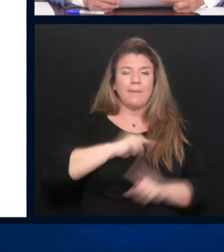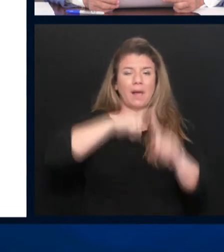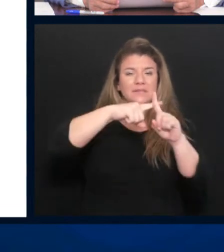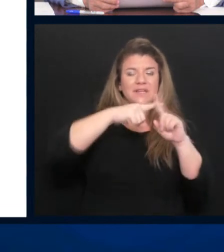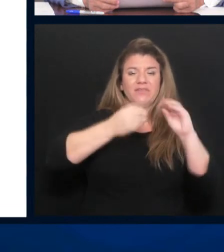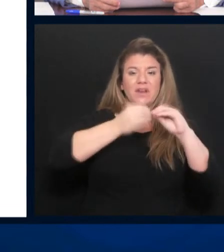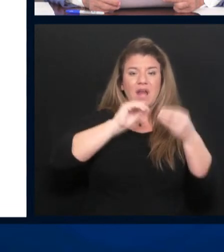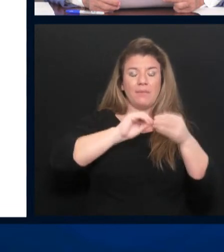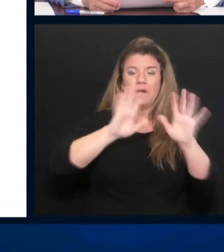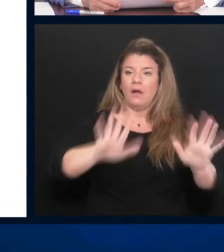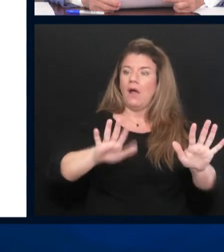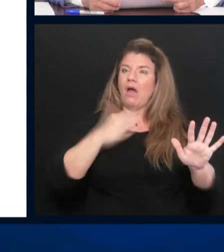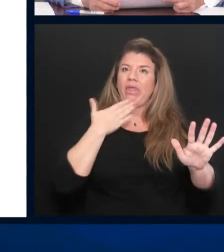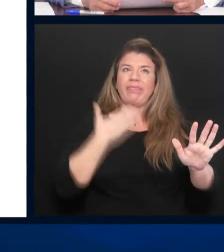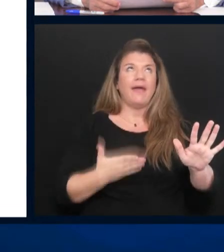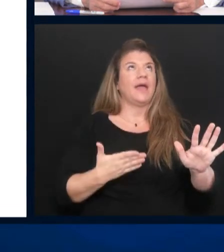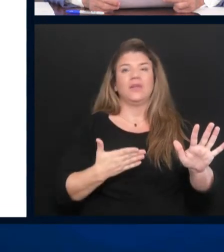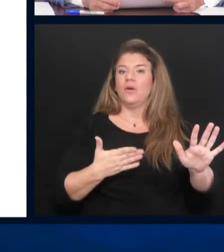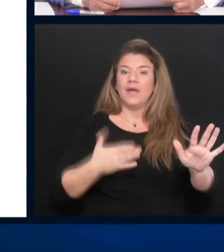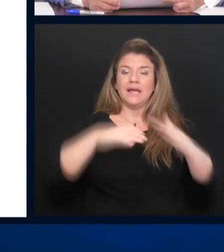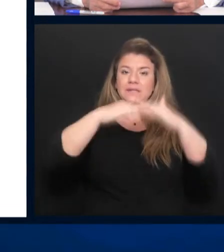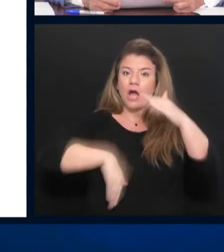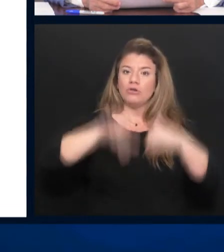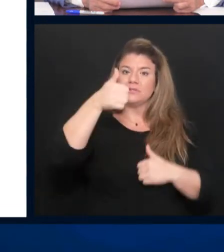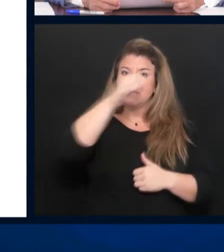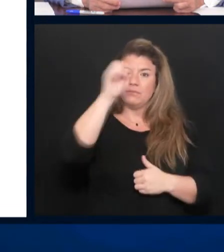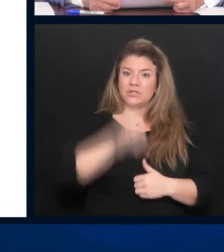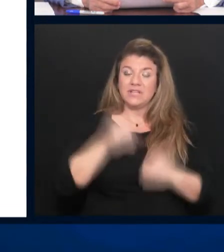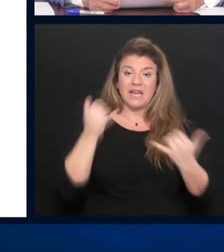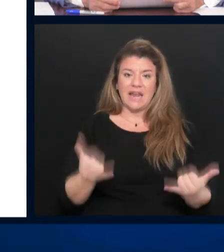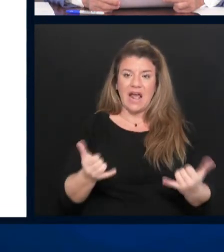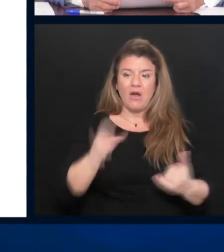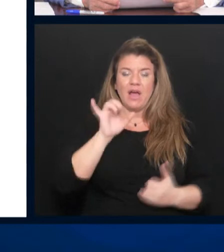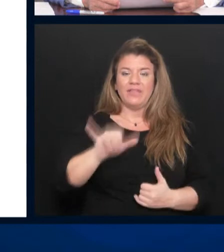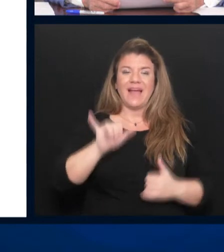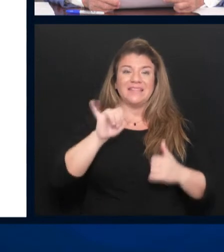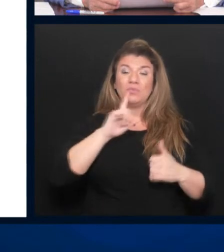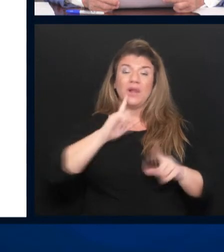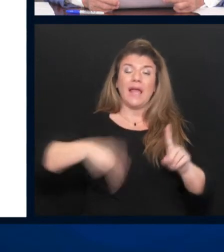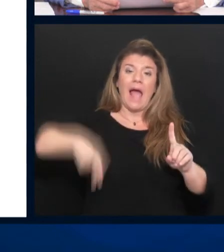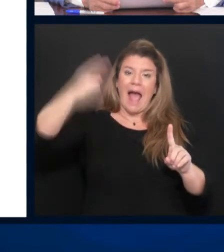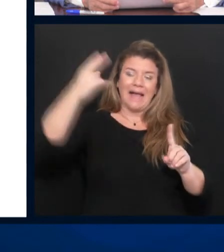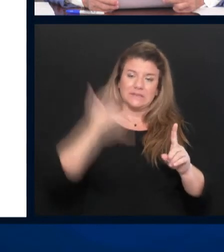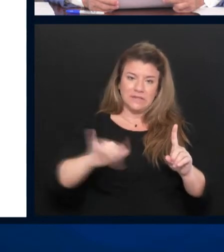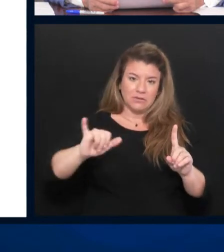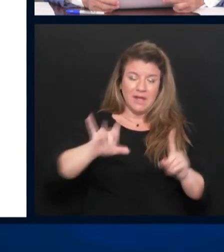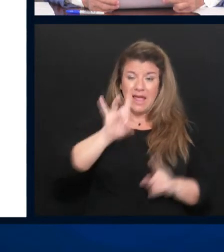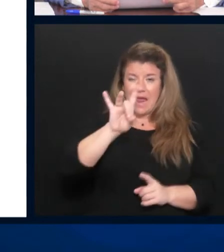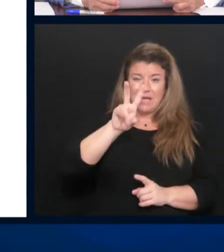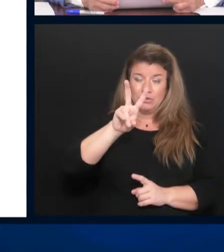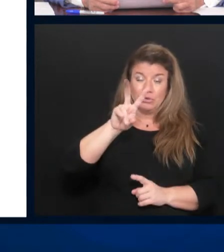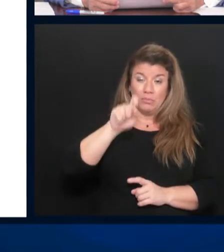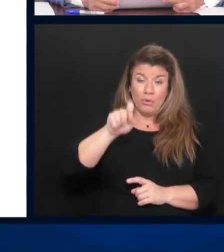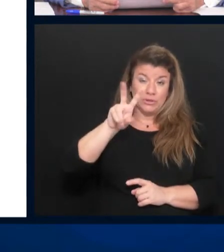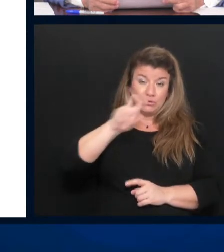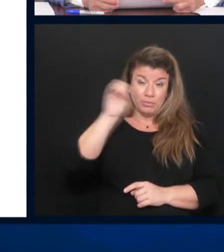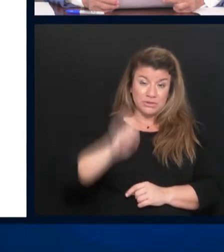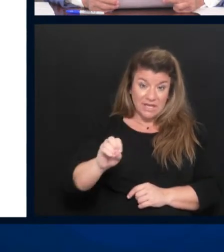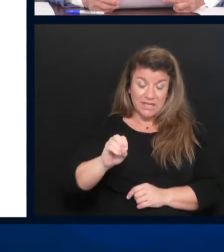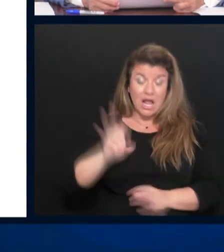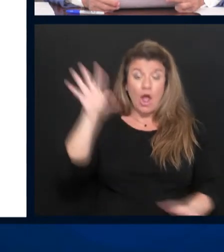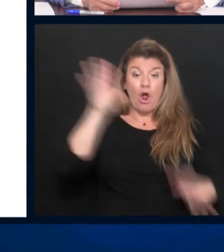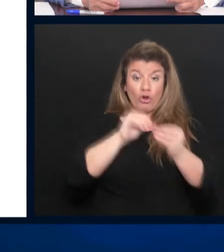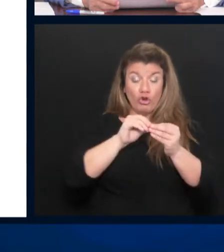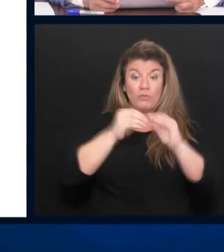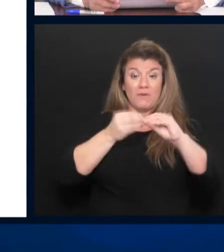rate is, thank goodness, under 10% now, and that's way still too high. It's 8.2%. Our cumulative